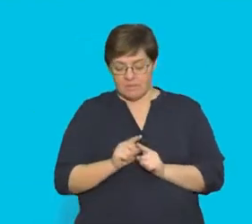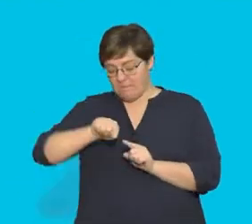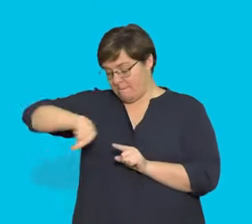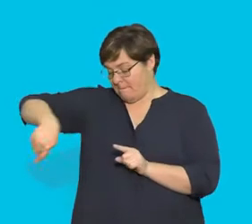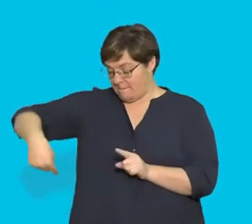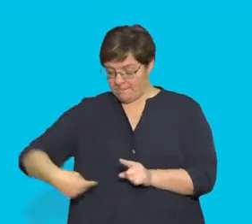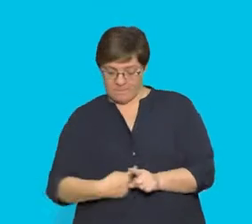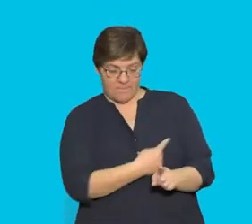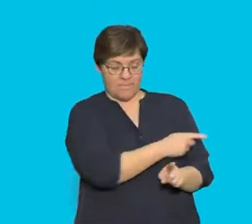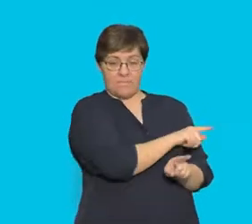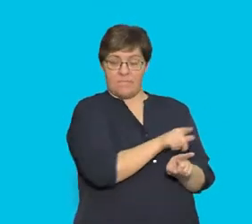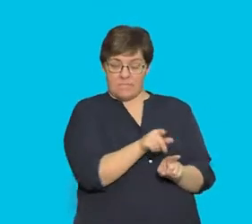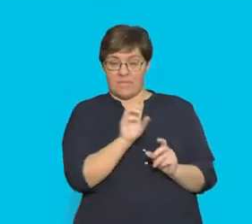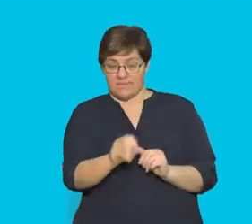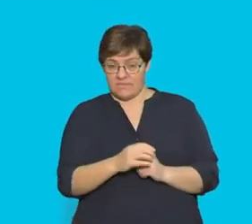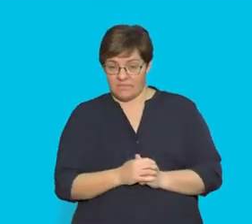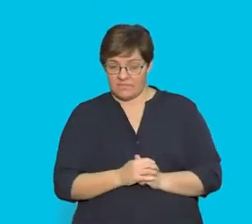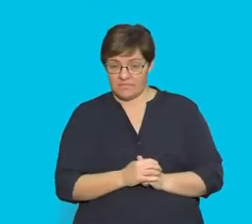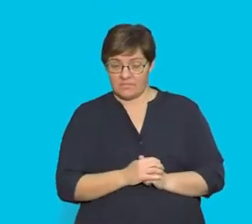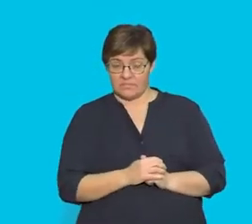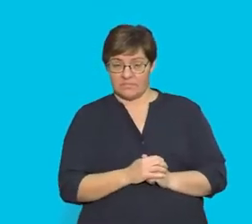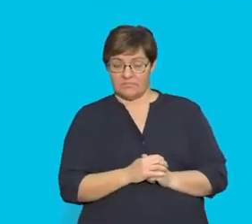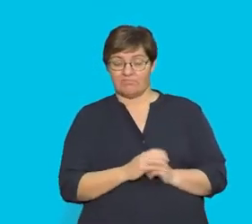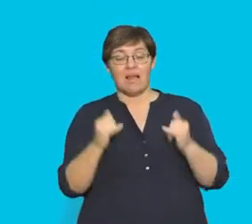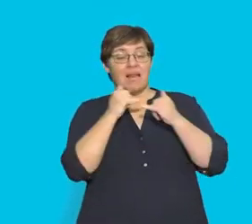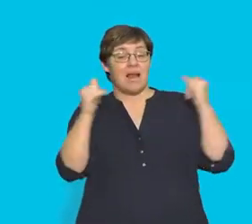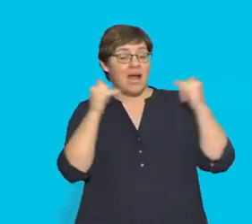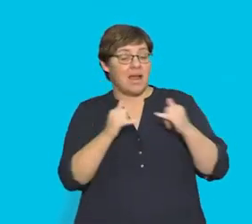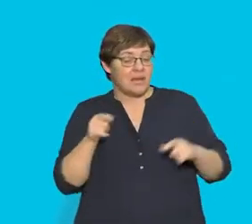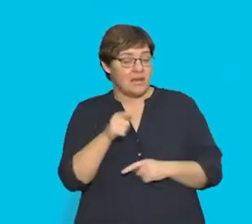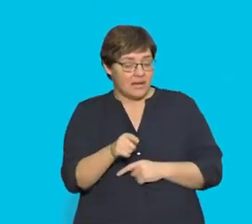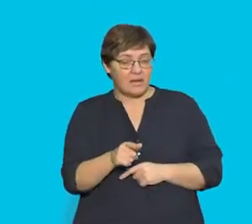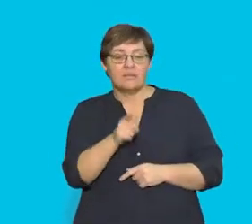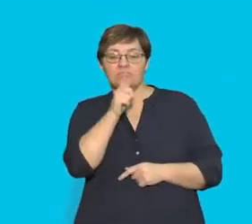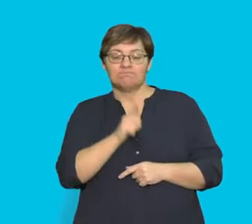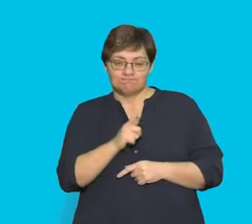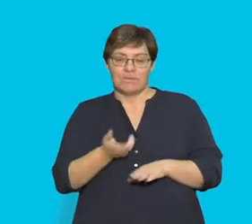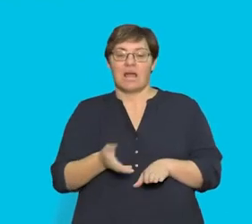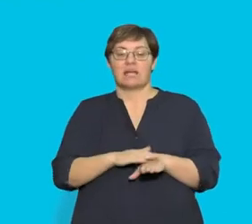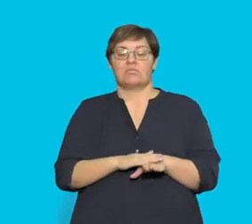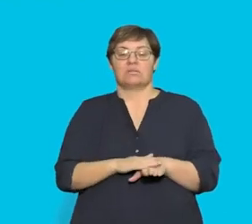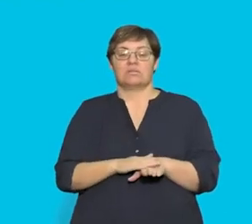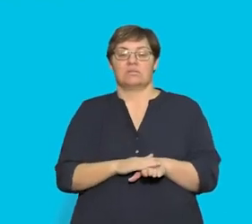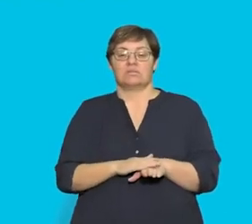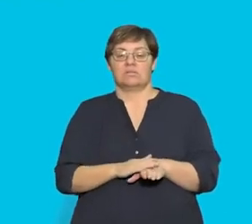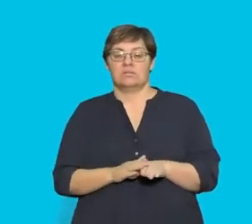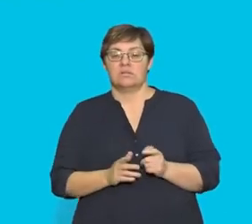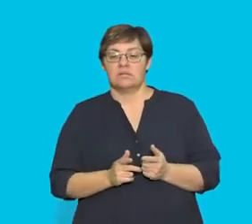show the direction. Remember, these lines tell me that the current is coming